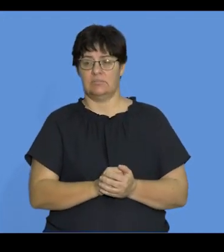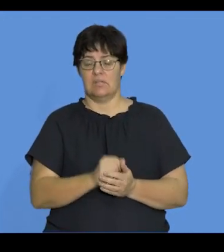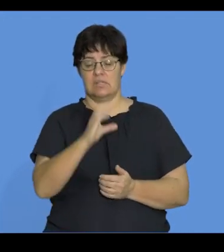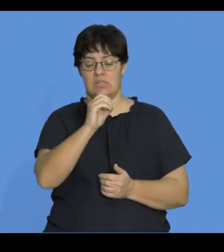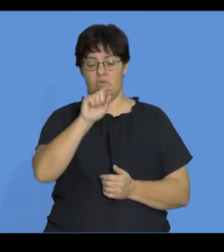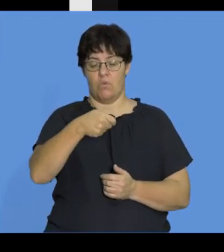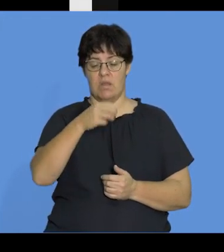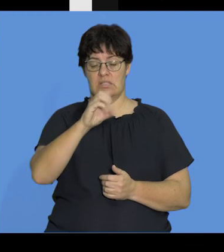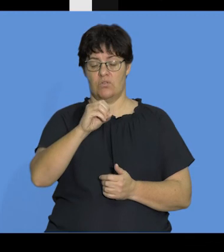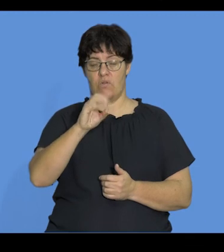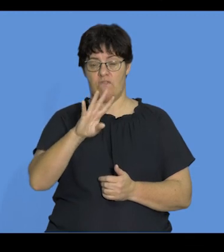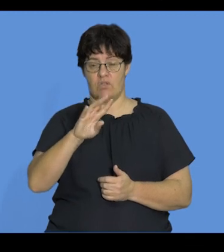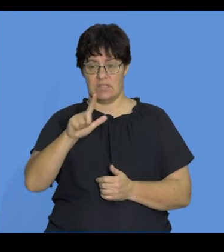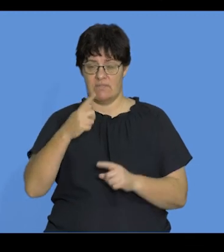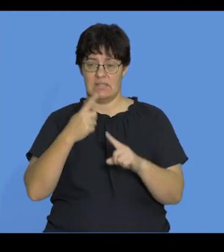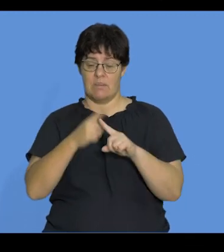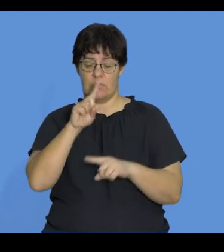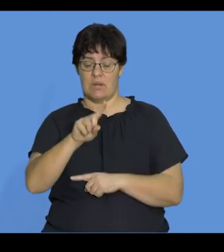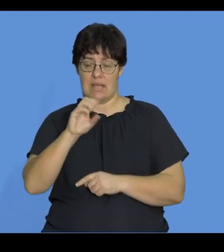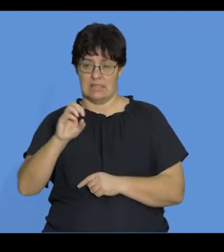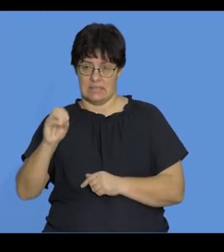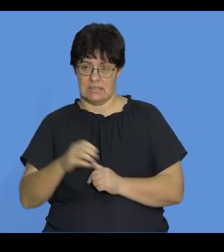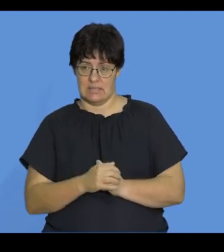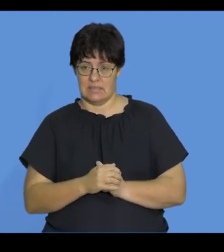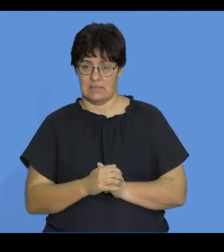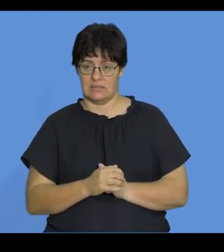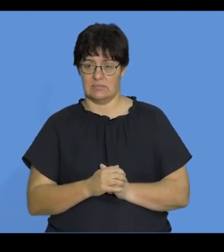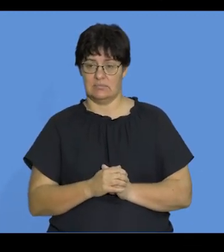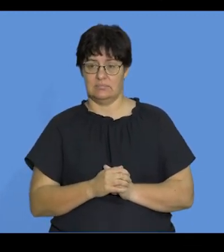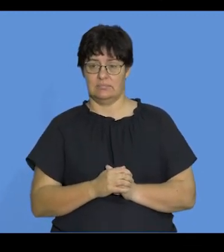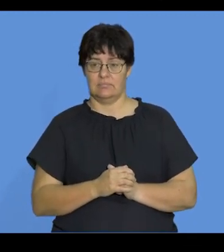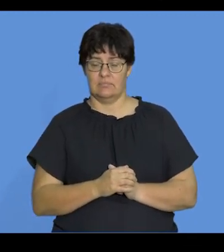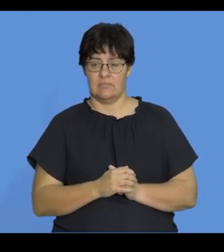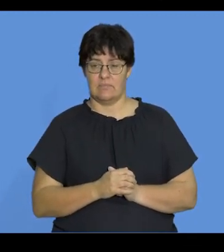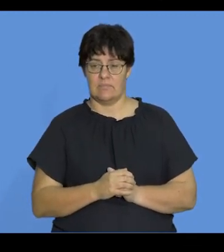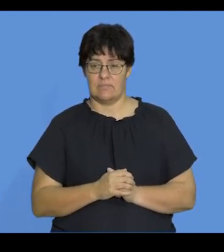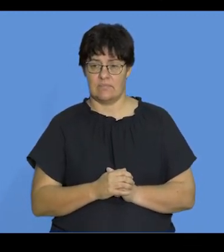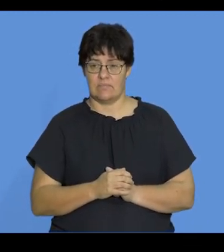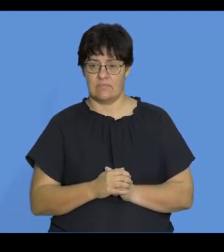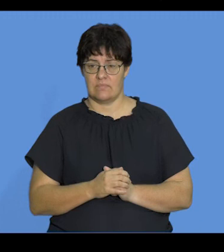do that calculation on our calculator. What do we have? We're going to have